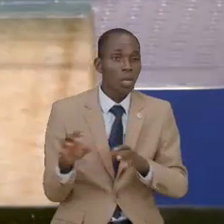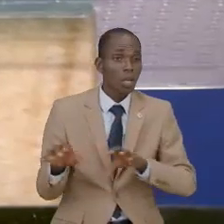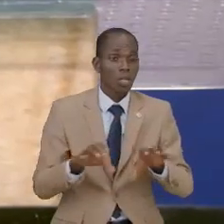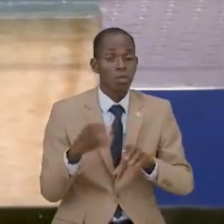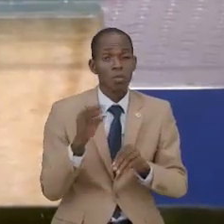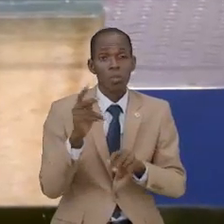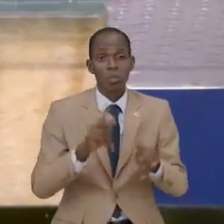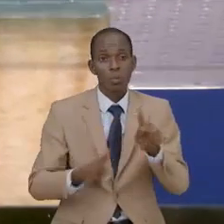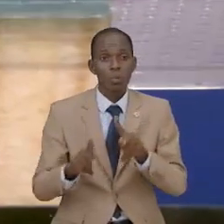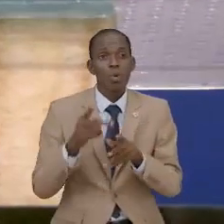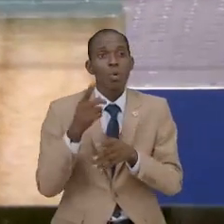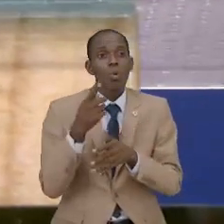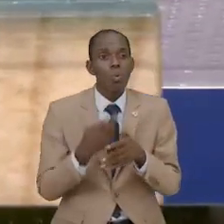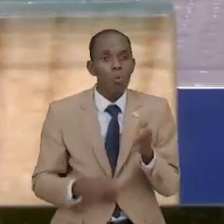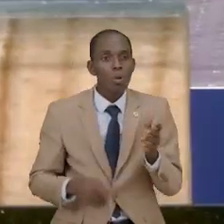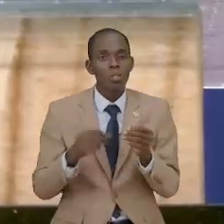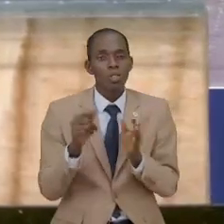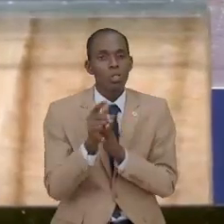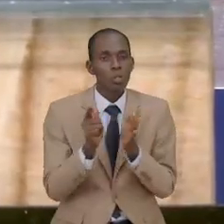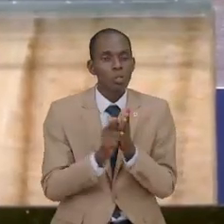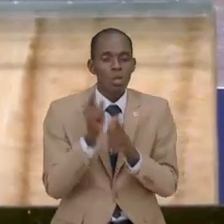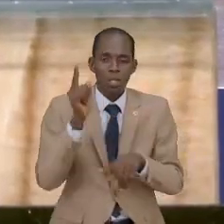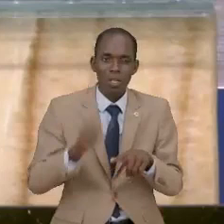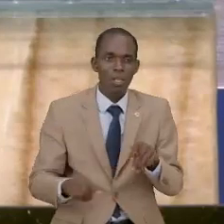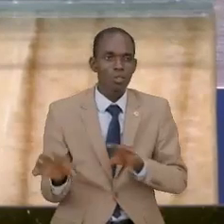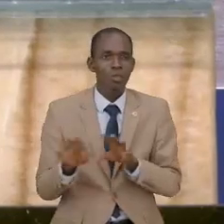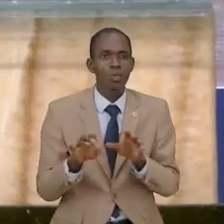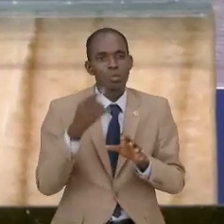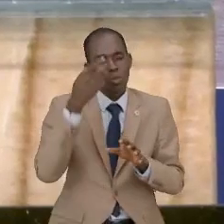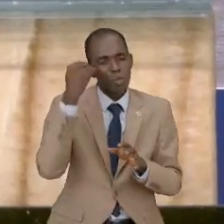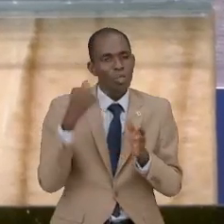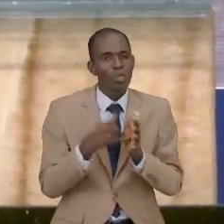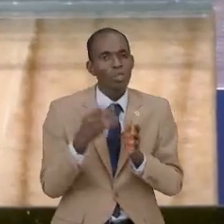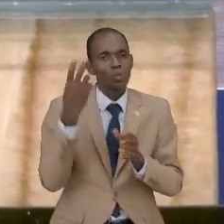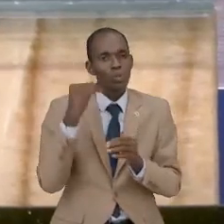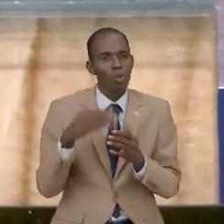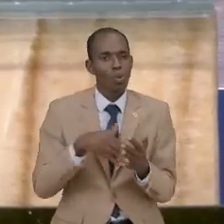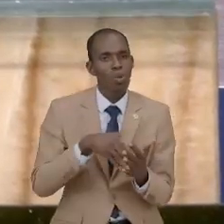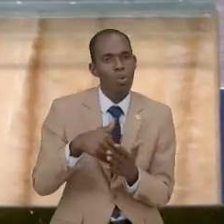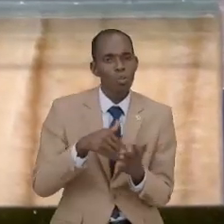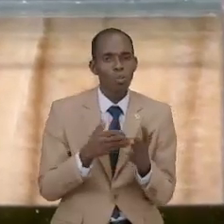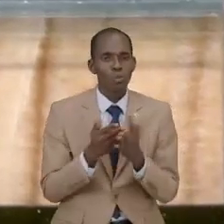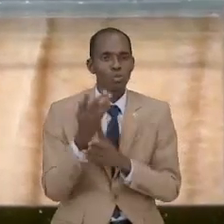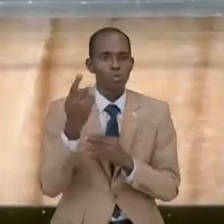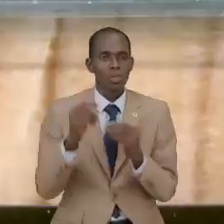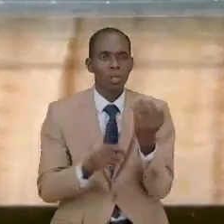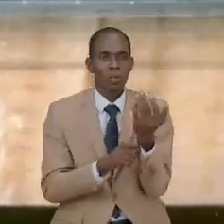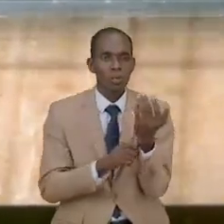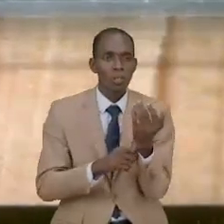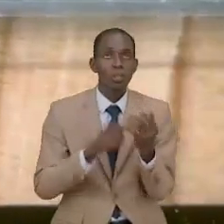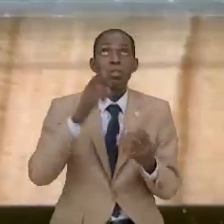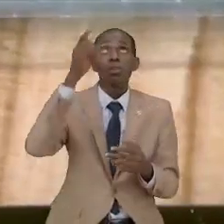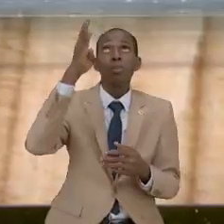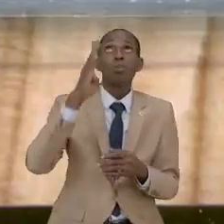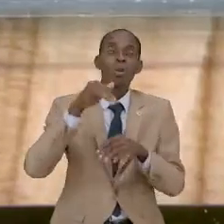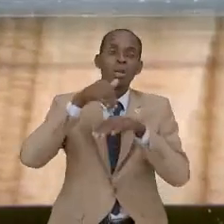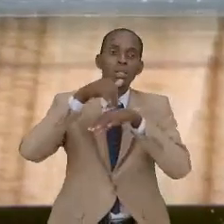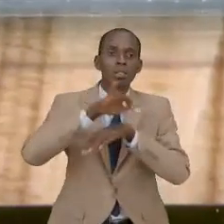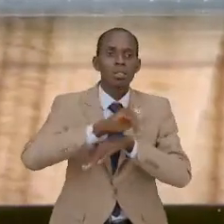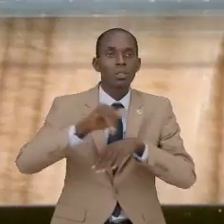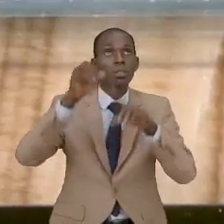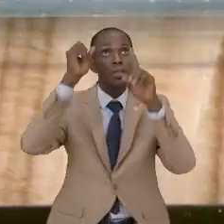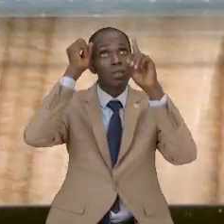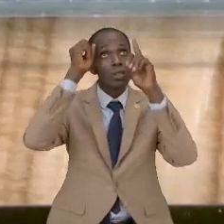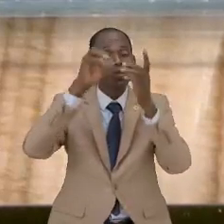could not do, in that it was weak through the flesh. God sending his